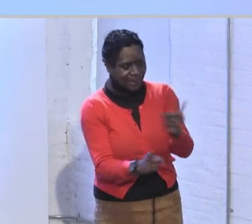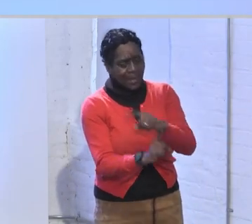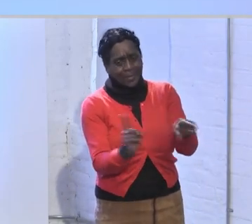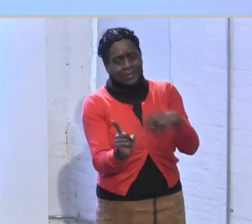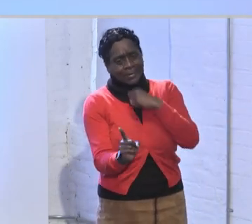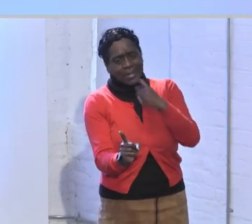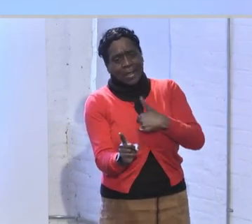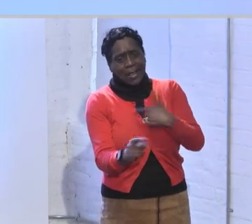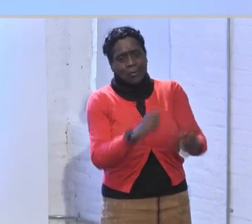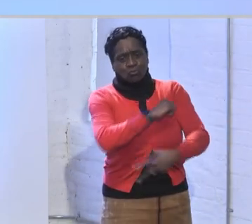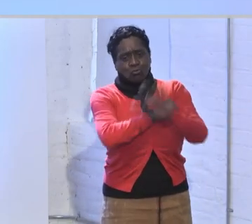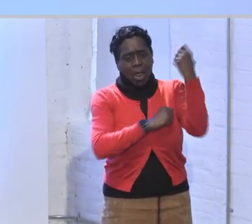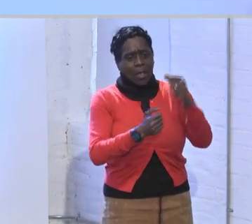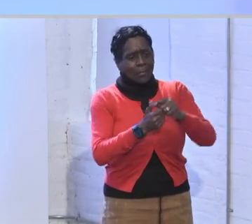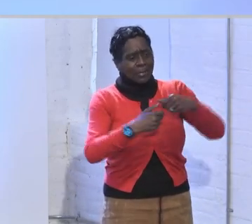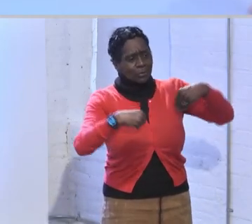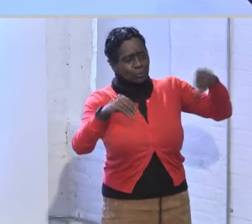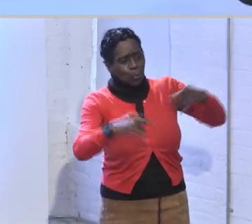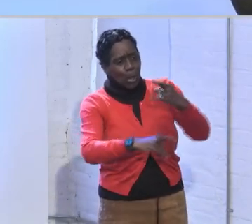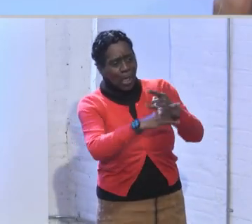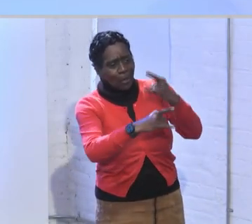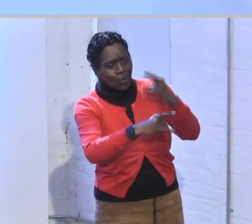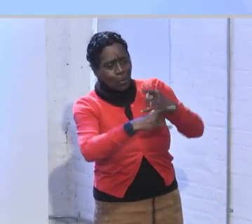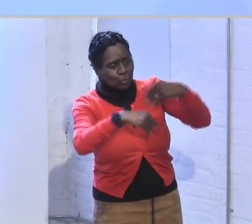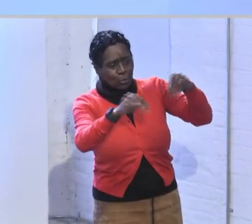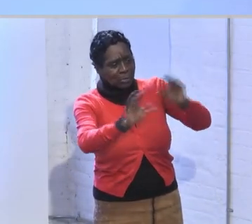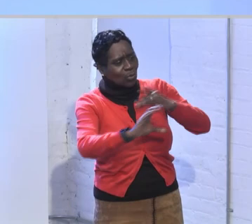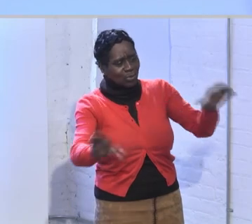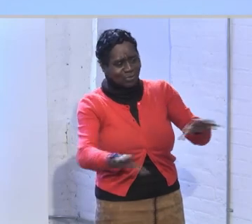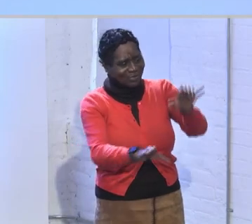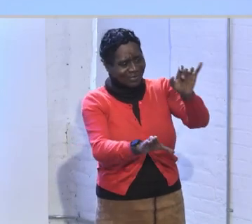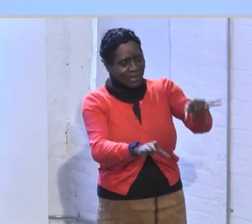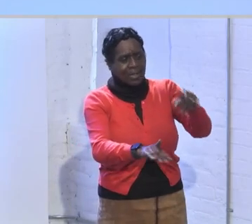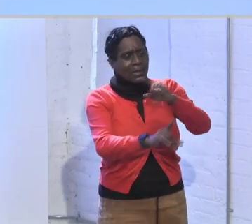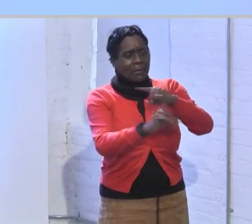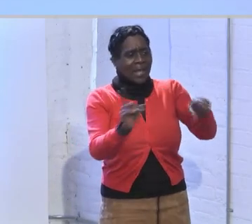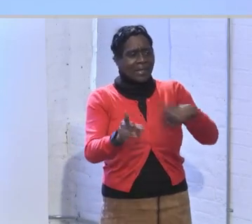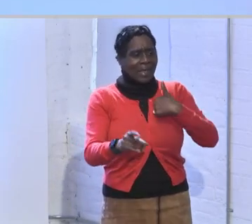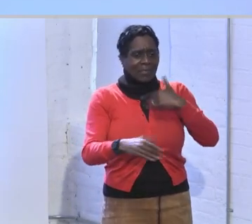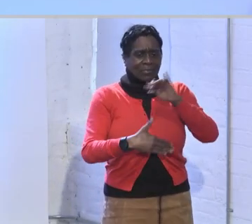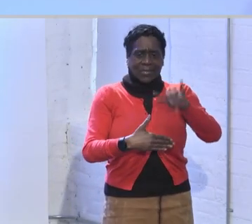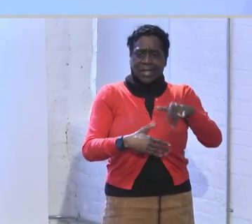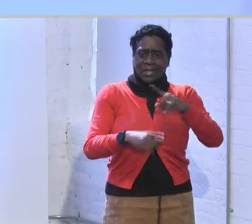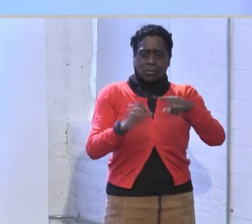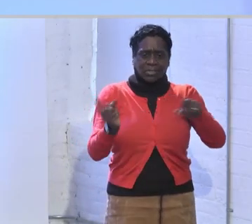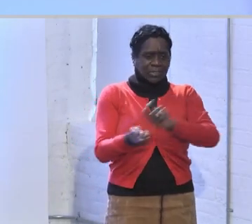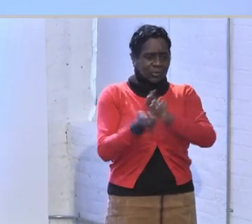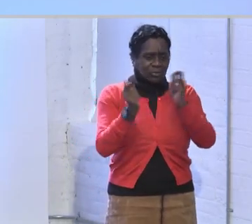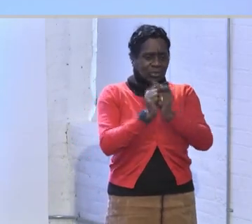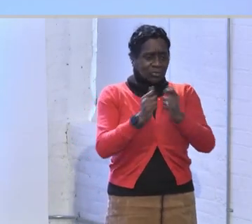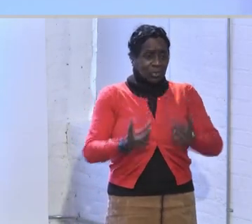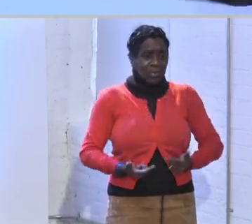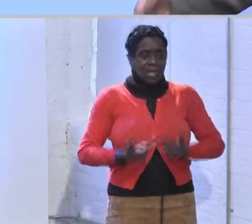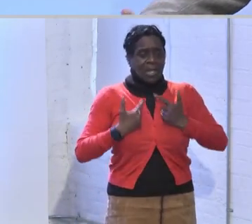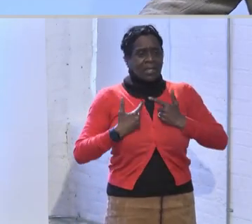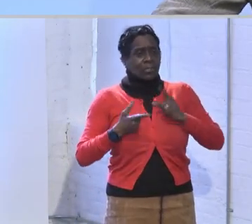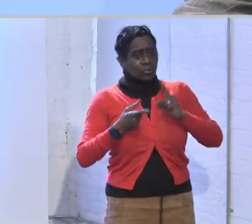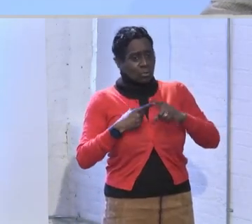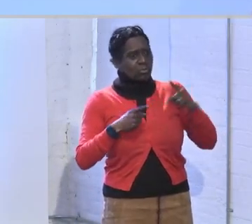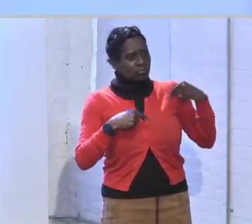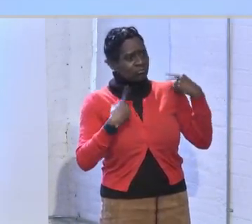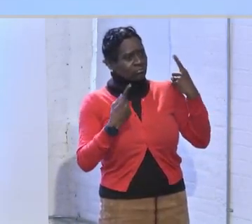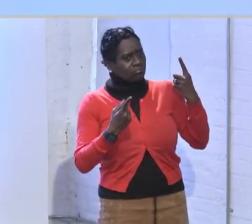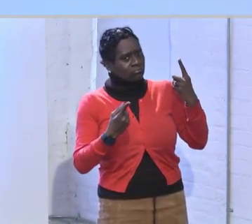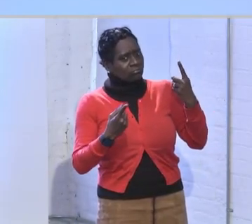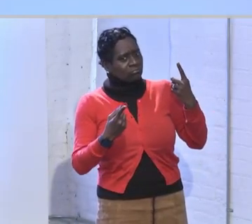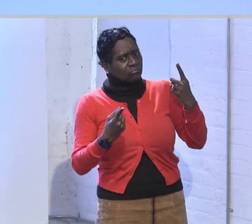wasn't robbing liquor stores and, you know, whatever. You know, I didn't have all that. There wasn't a big change in my life. It took me a while to